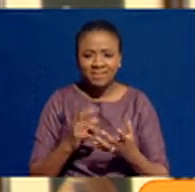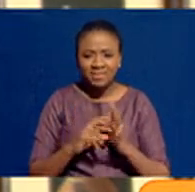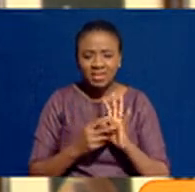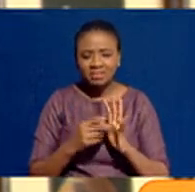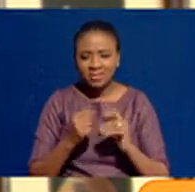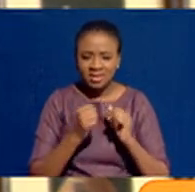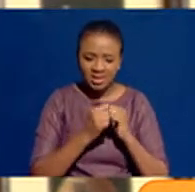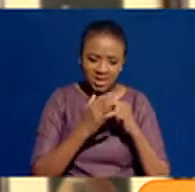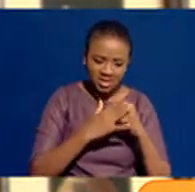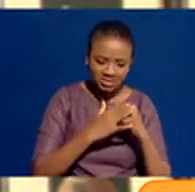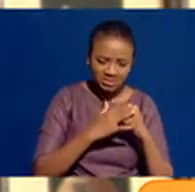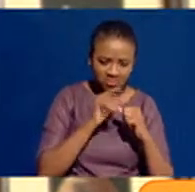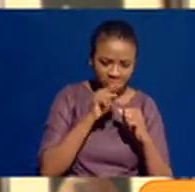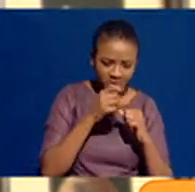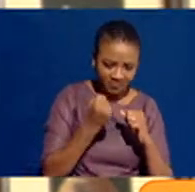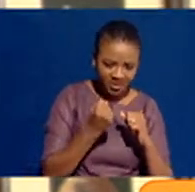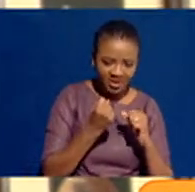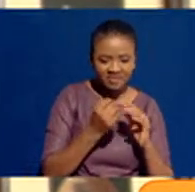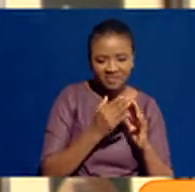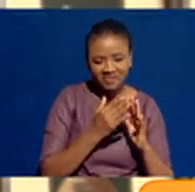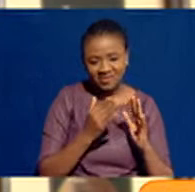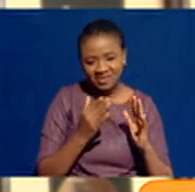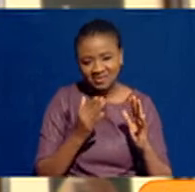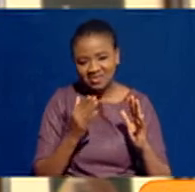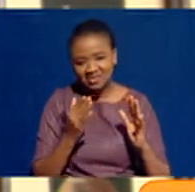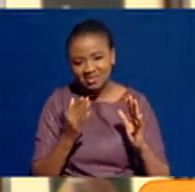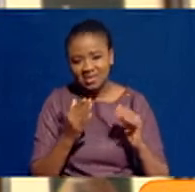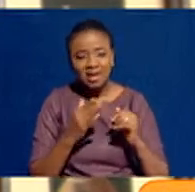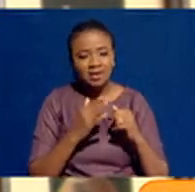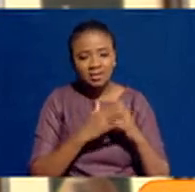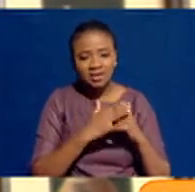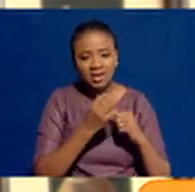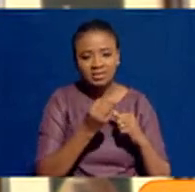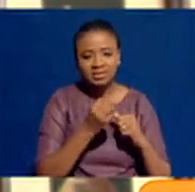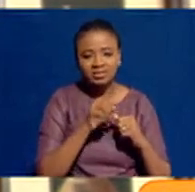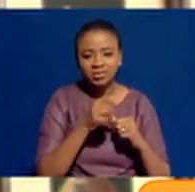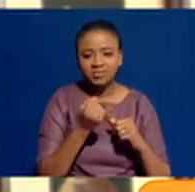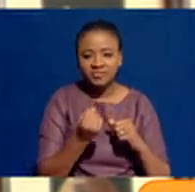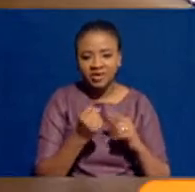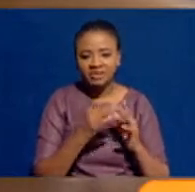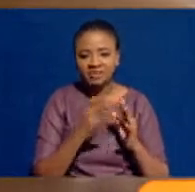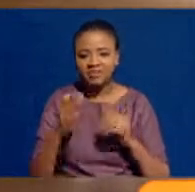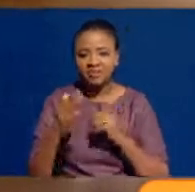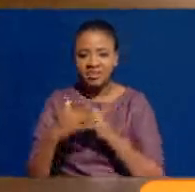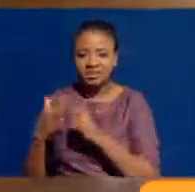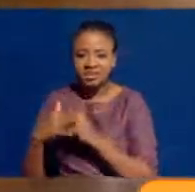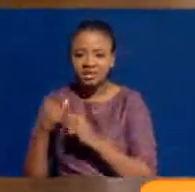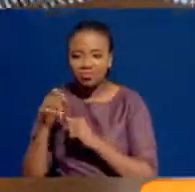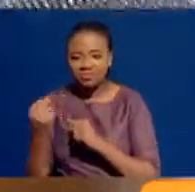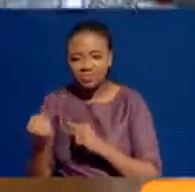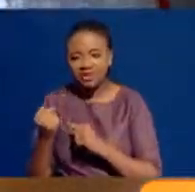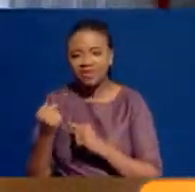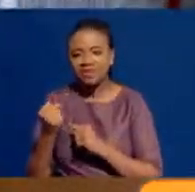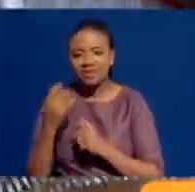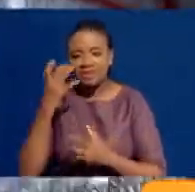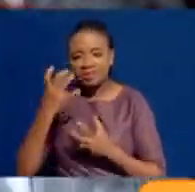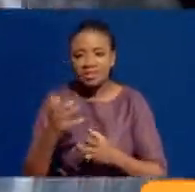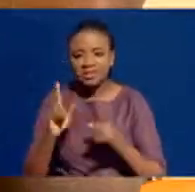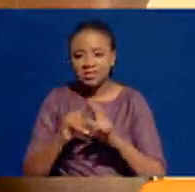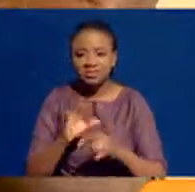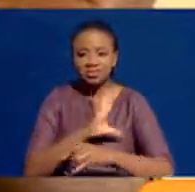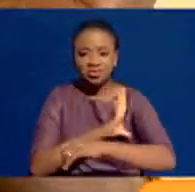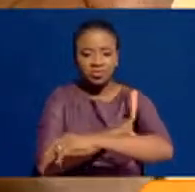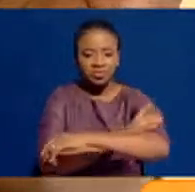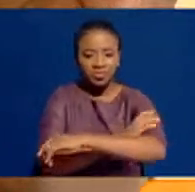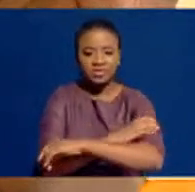to 99.5 kilograms at 25. Then apart from that, my blood pressure was also off